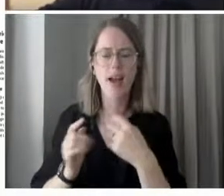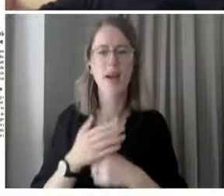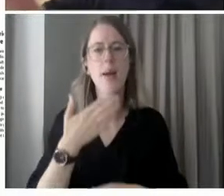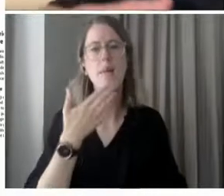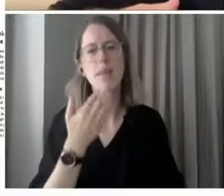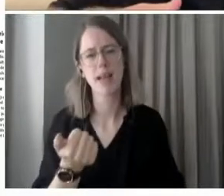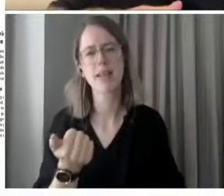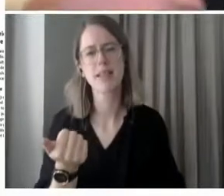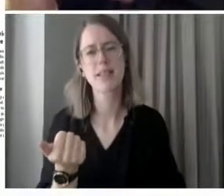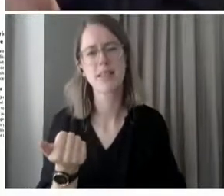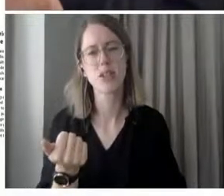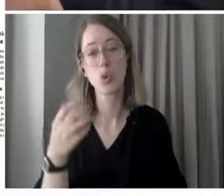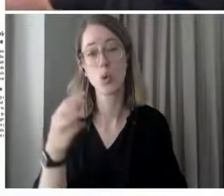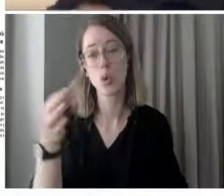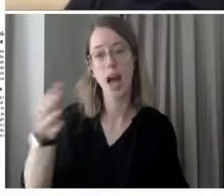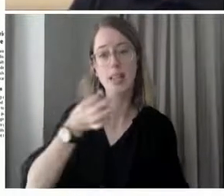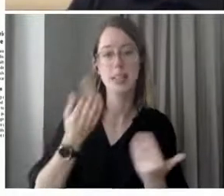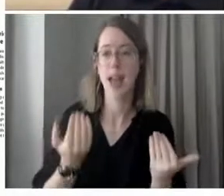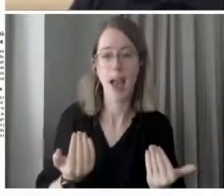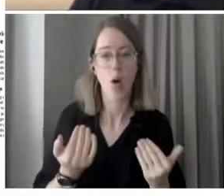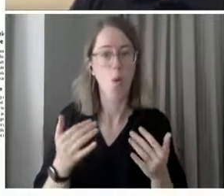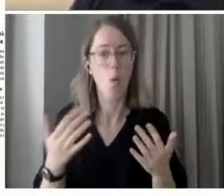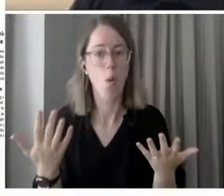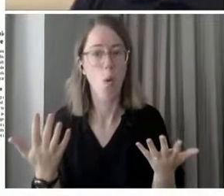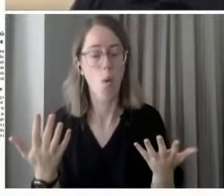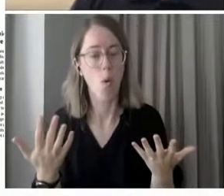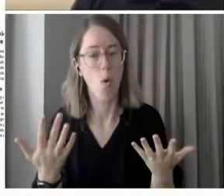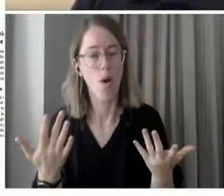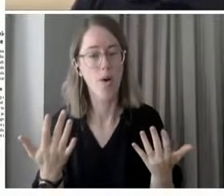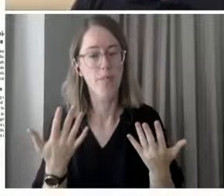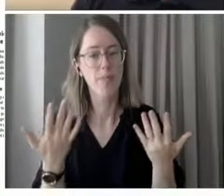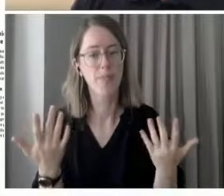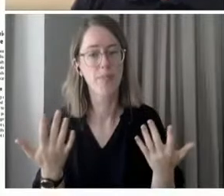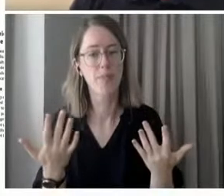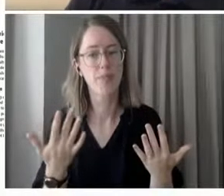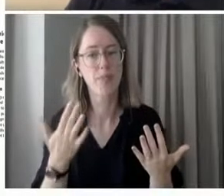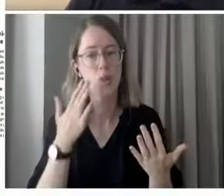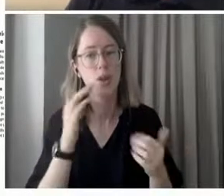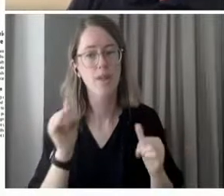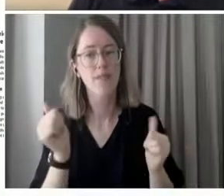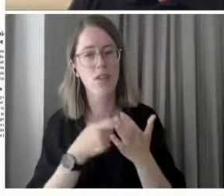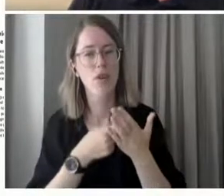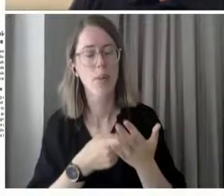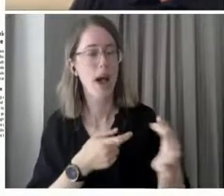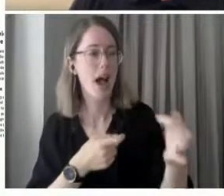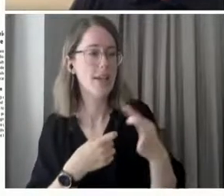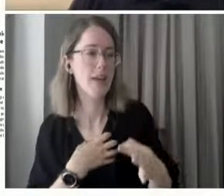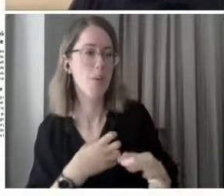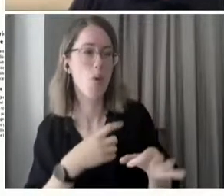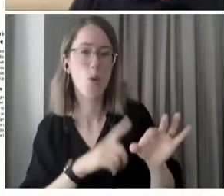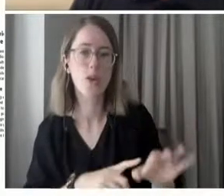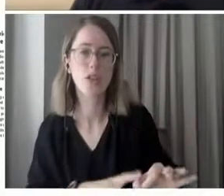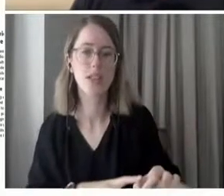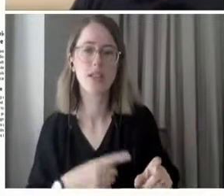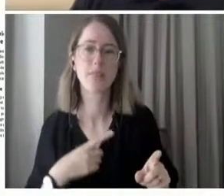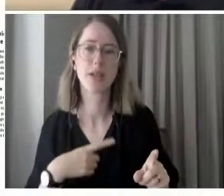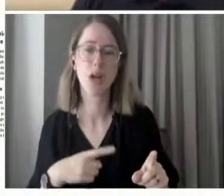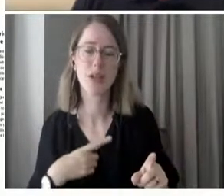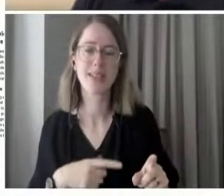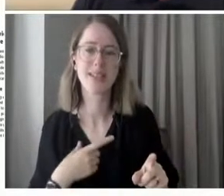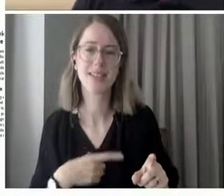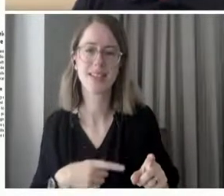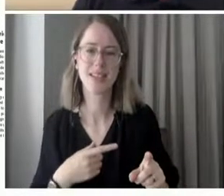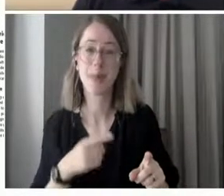you know, you can ask questions now, but also when you've gone through the report, ask more questions, because chances are we have